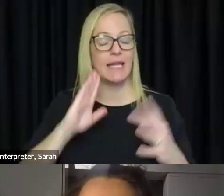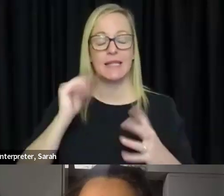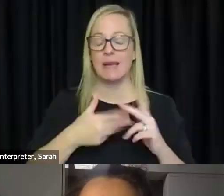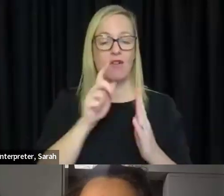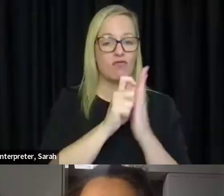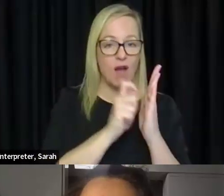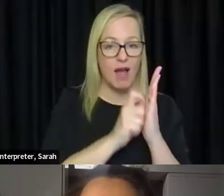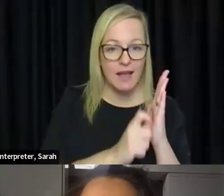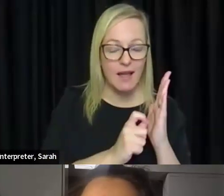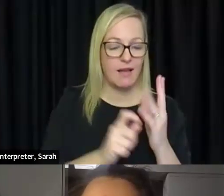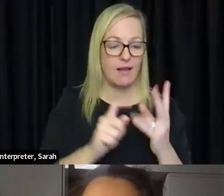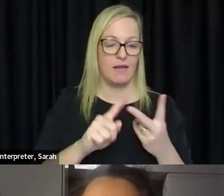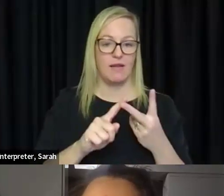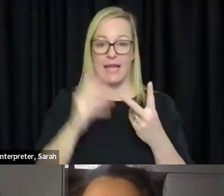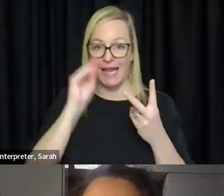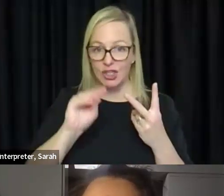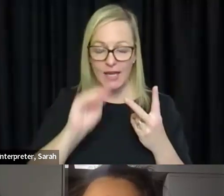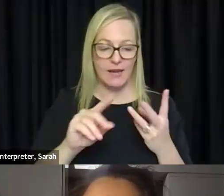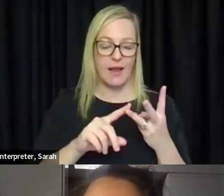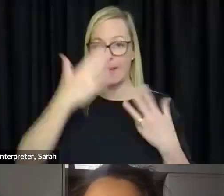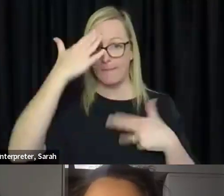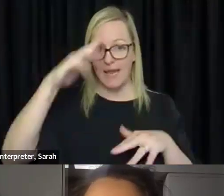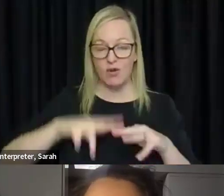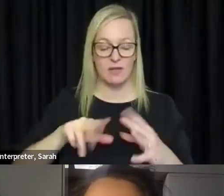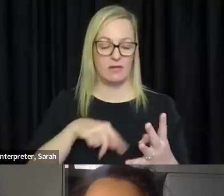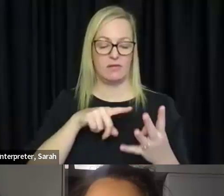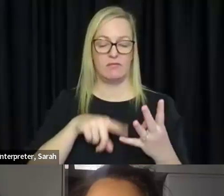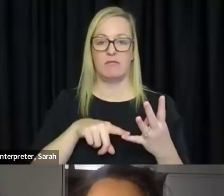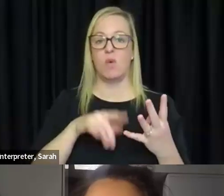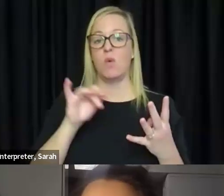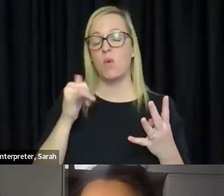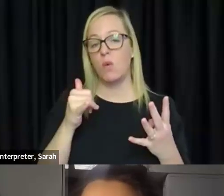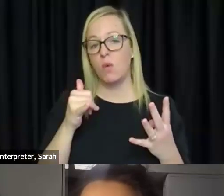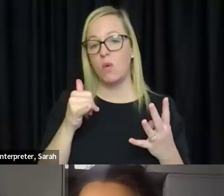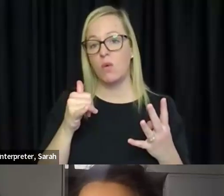whether we are writers, educators, parents,